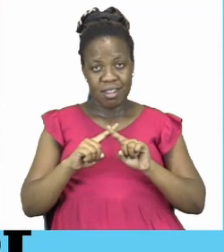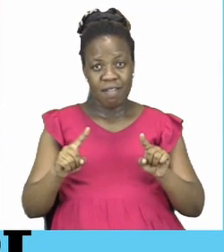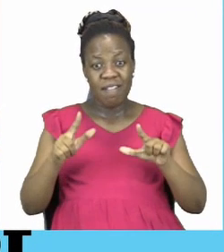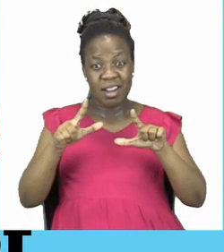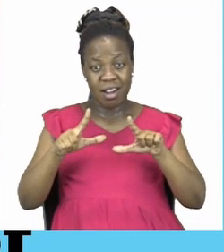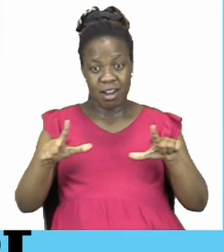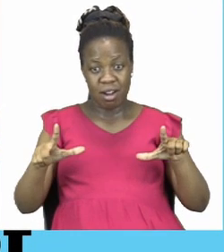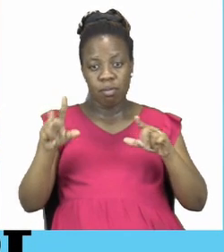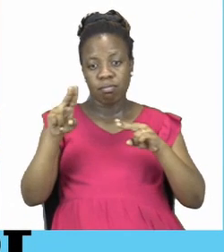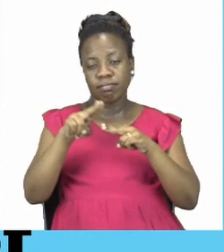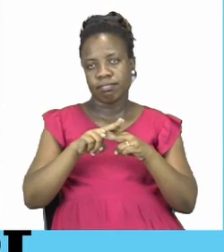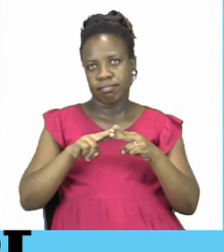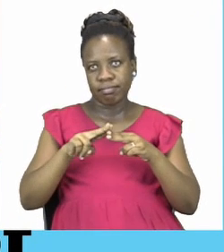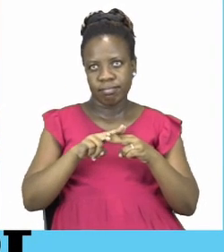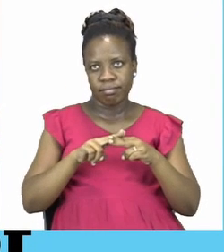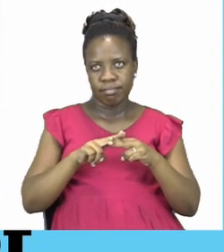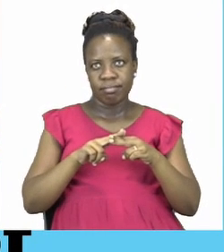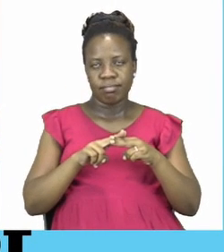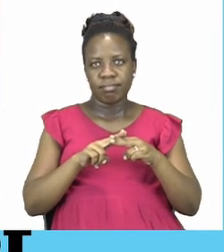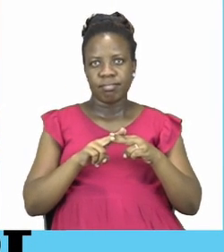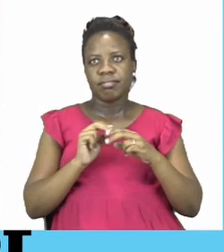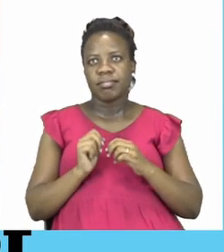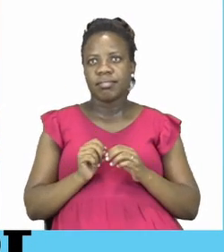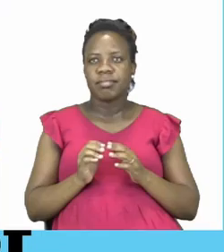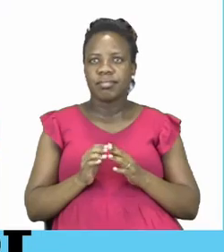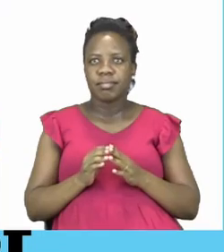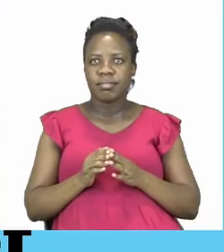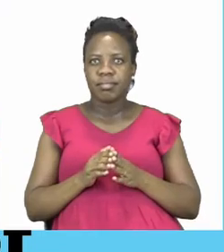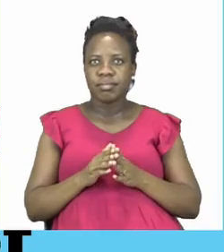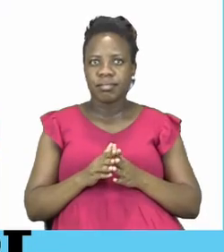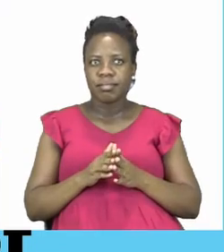do parts of speech.